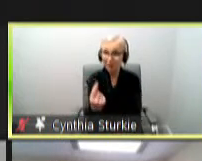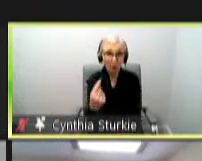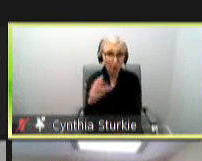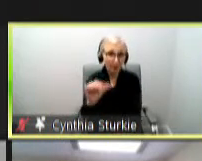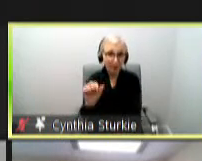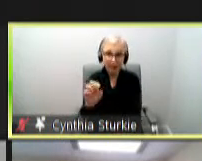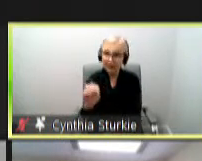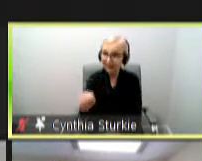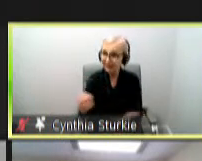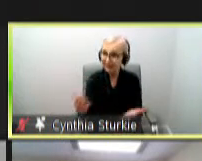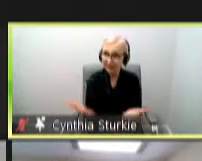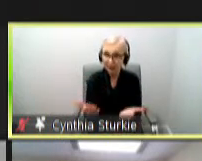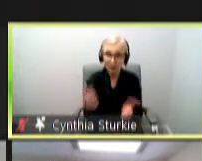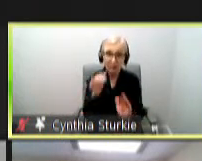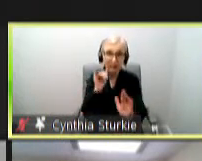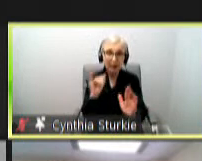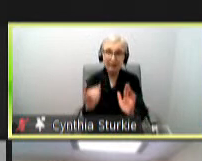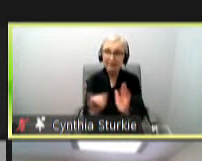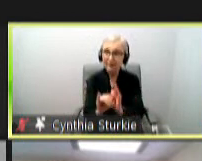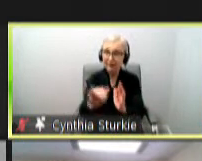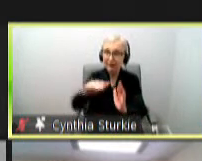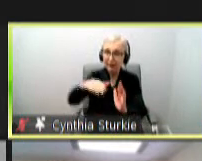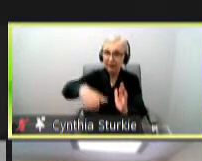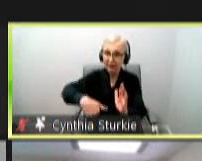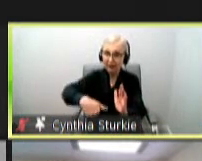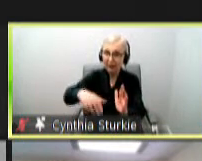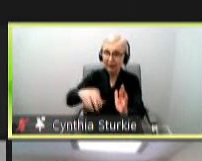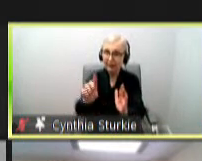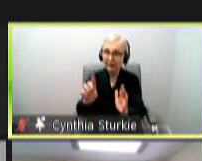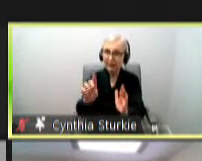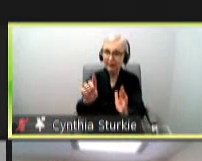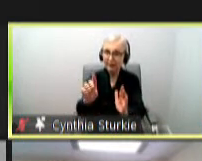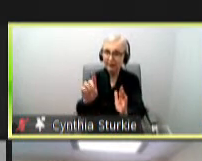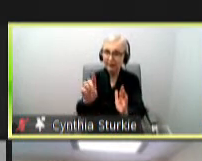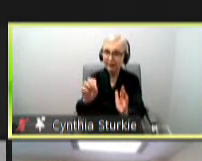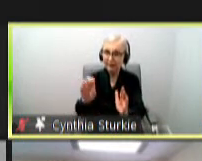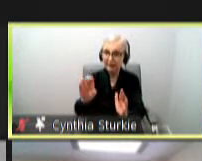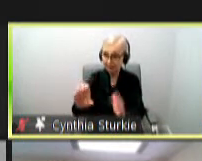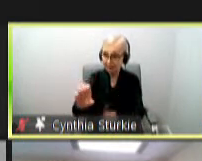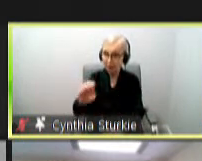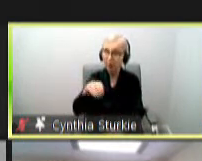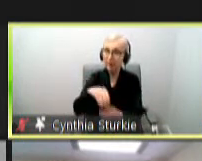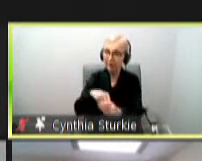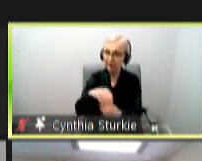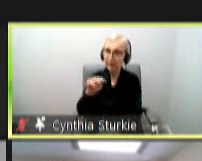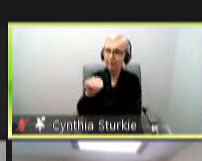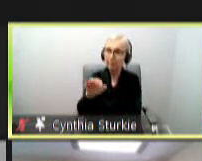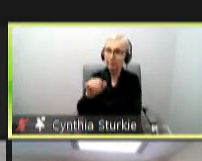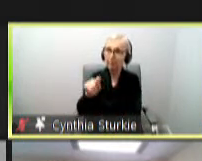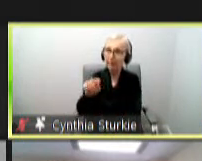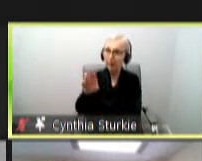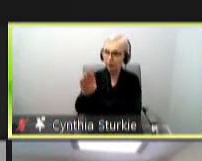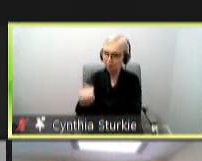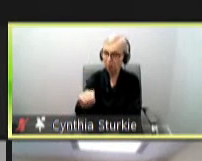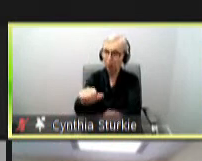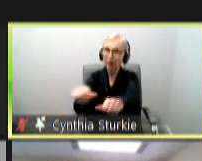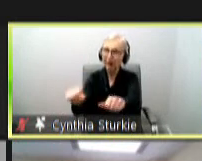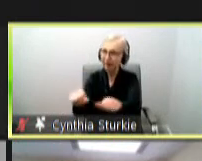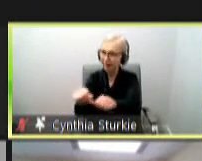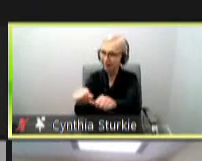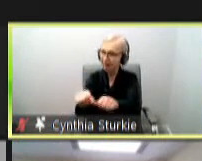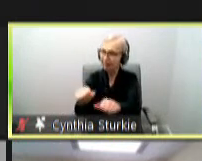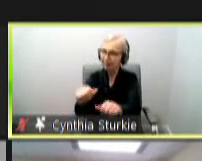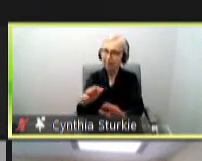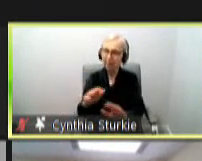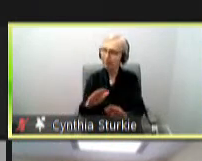That case was identified in late December in the metro area. We have not detected the constellation or sort of the series